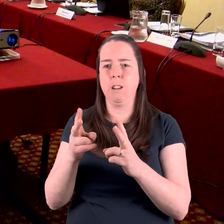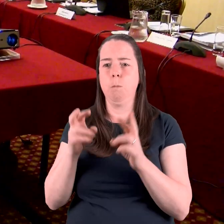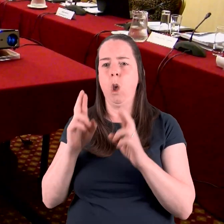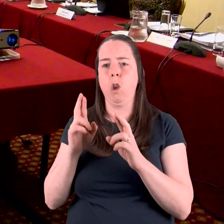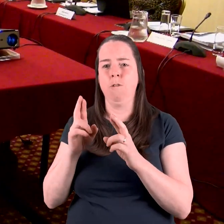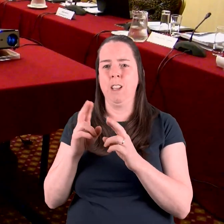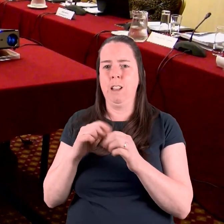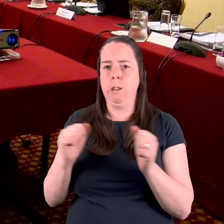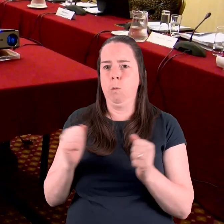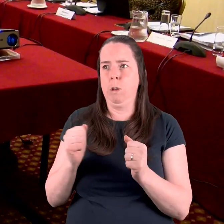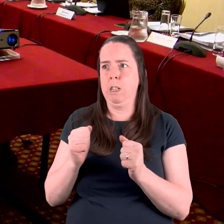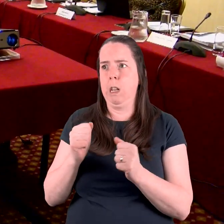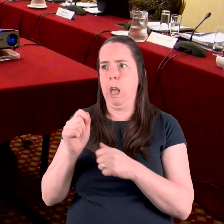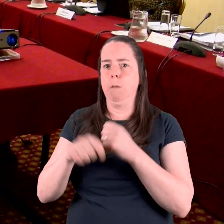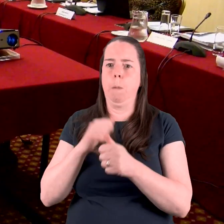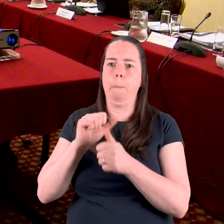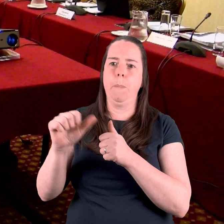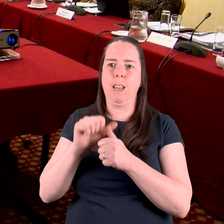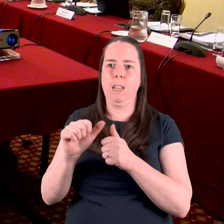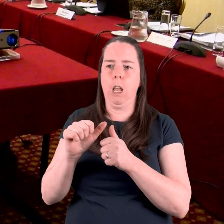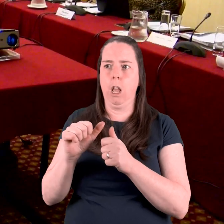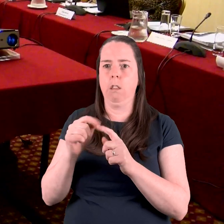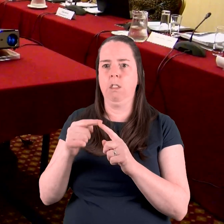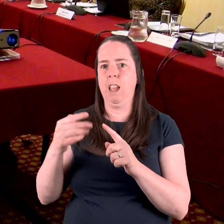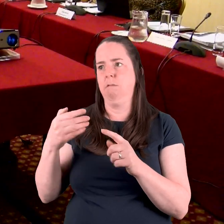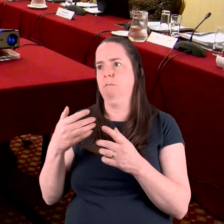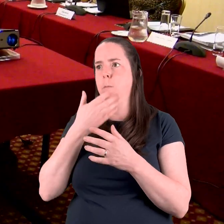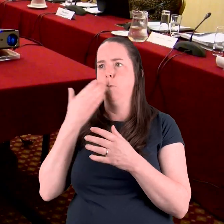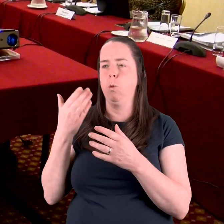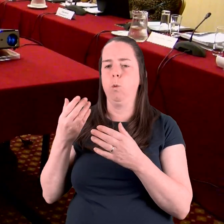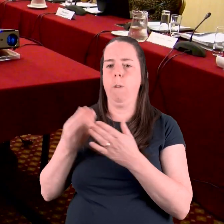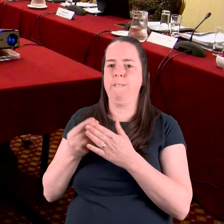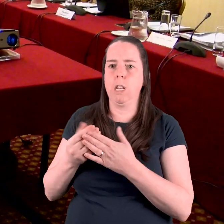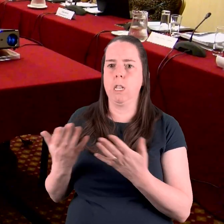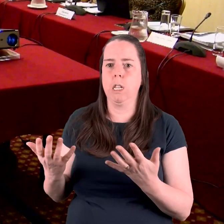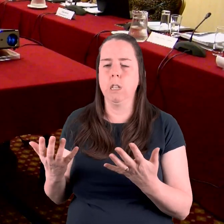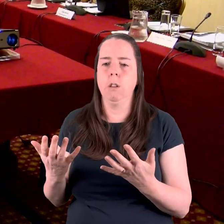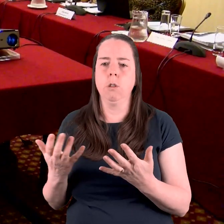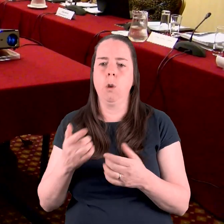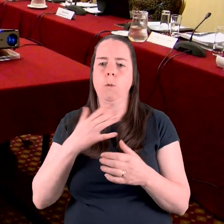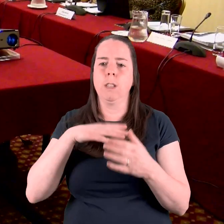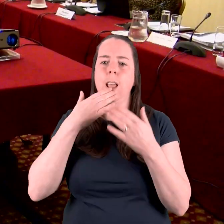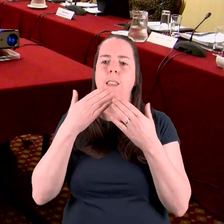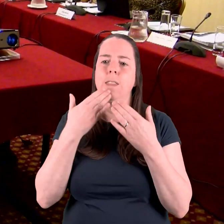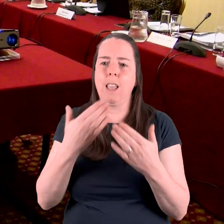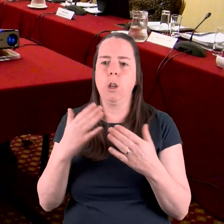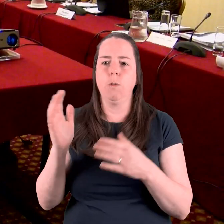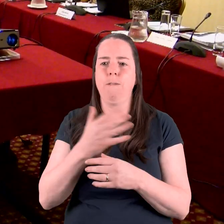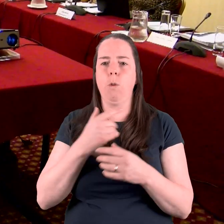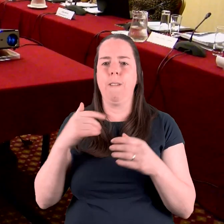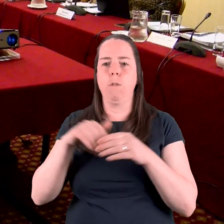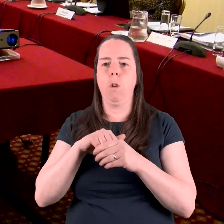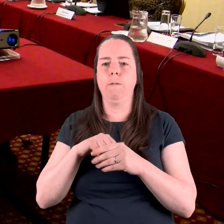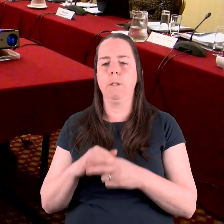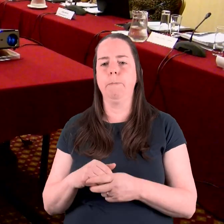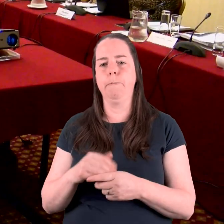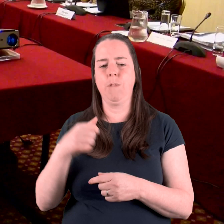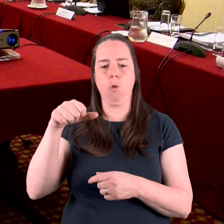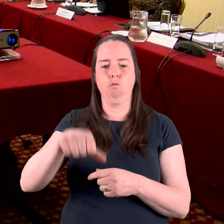system to hopefully make this winter slightly better than it would have been without that funding. So I just wanted to say thank you to everybody involved.